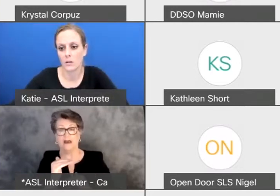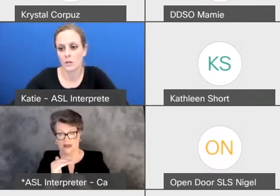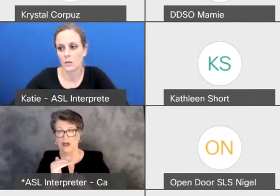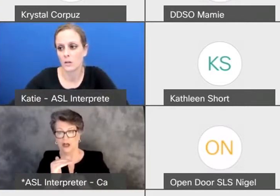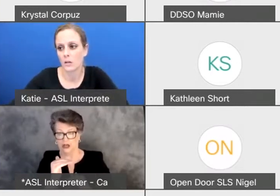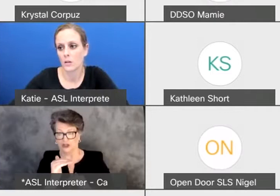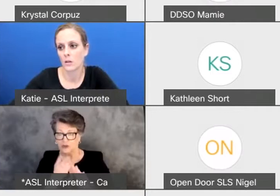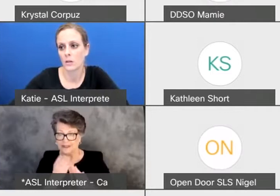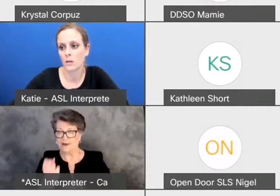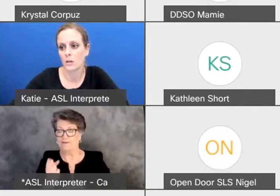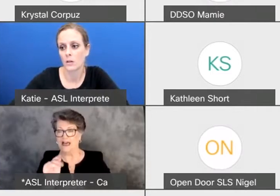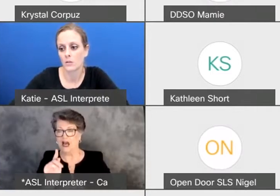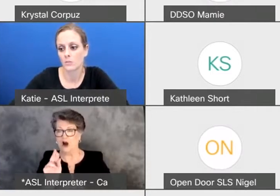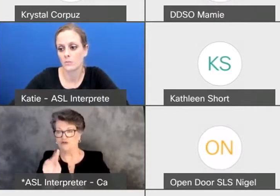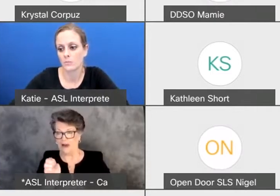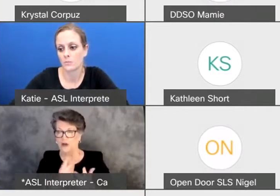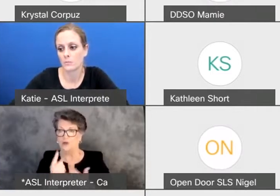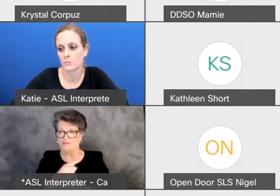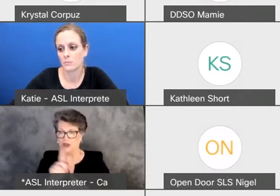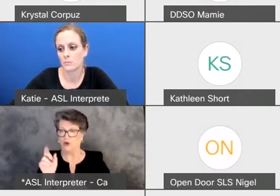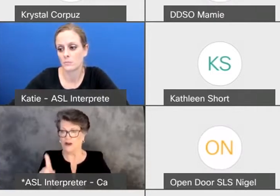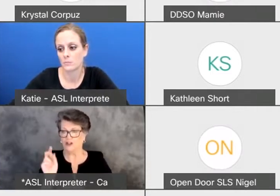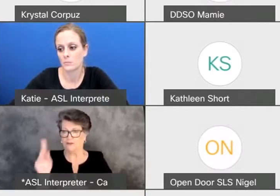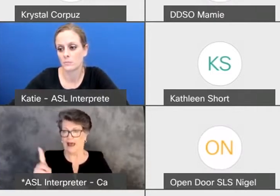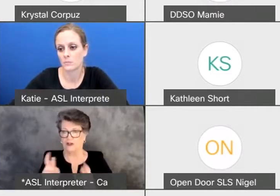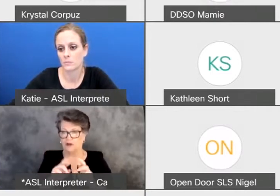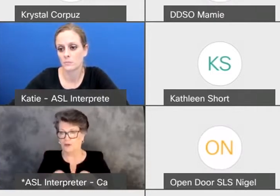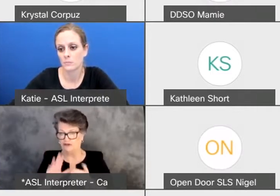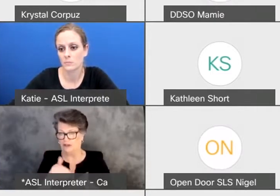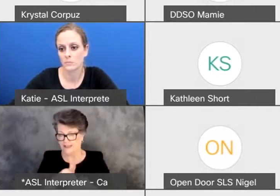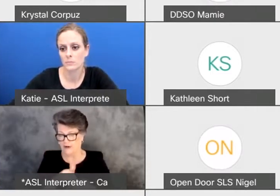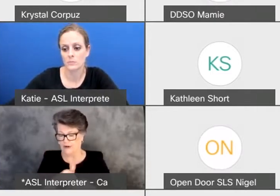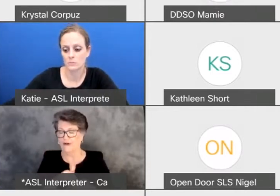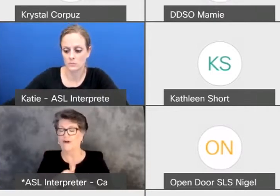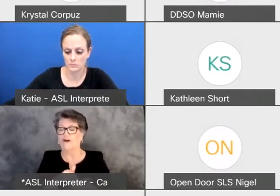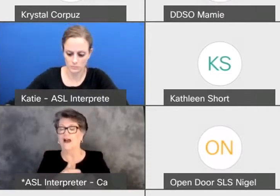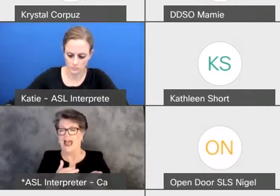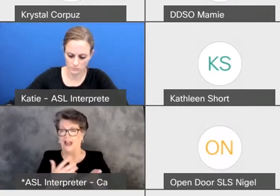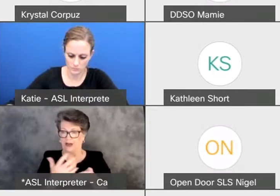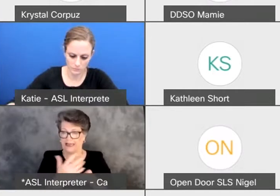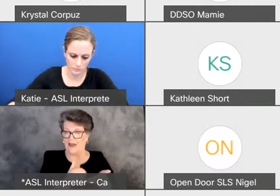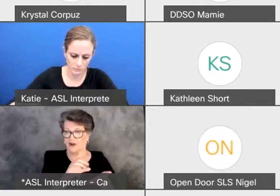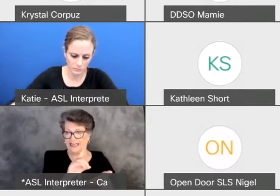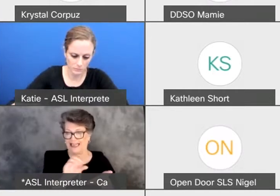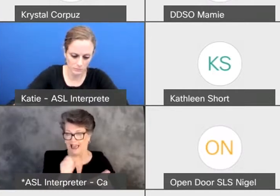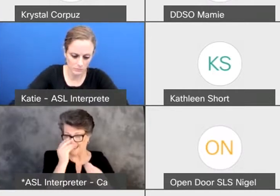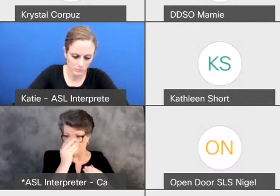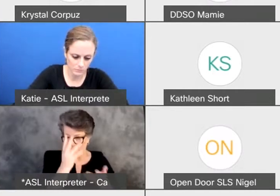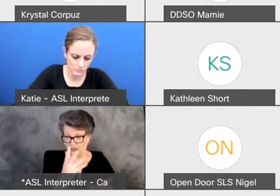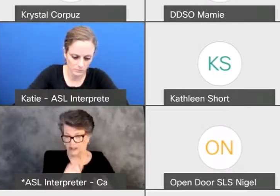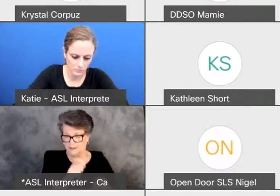review questions back to the regional center, and us try to get the information from DDS